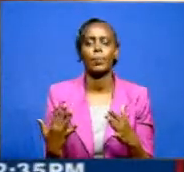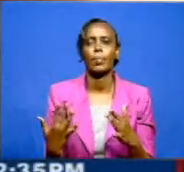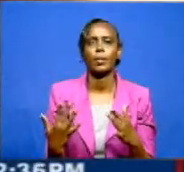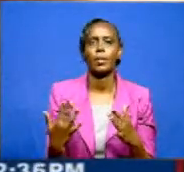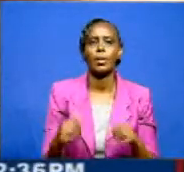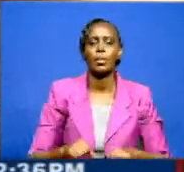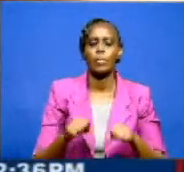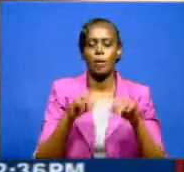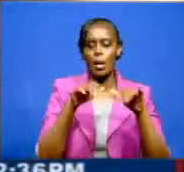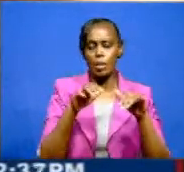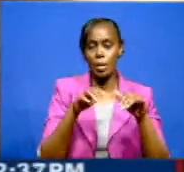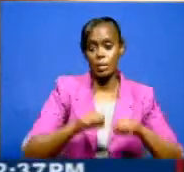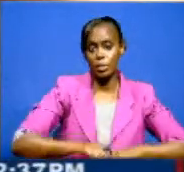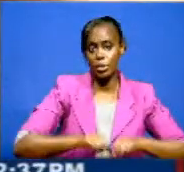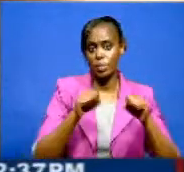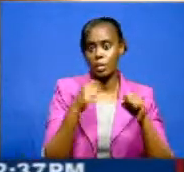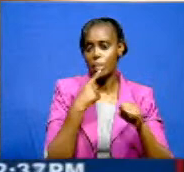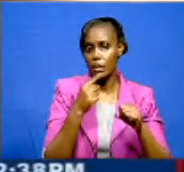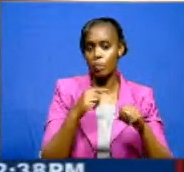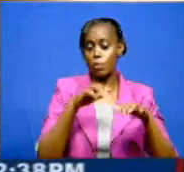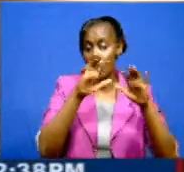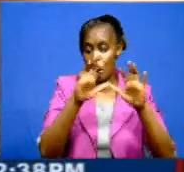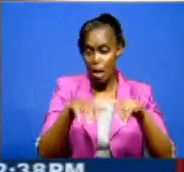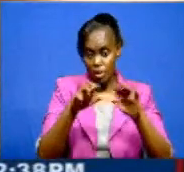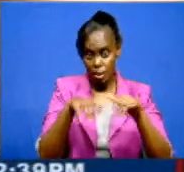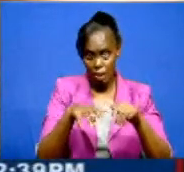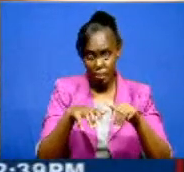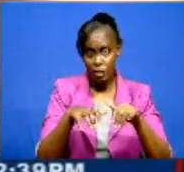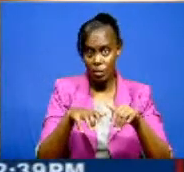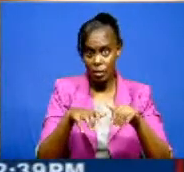chair of agriculture. He will tell you agriculture